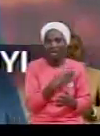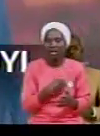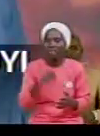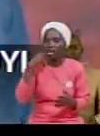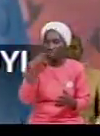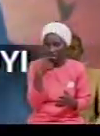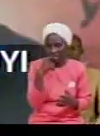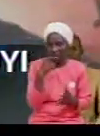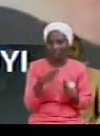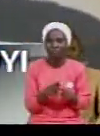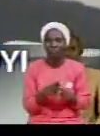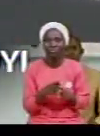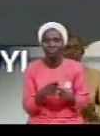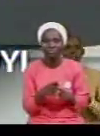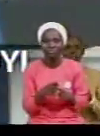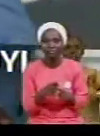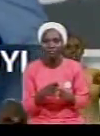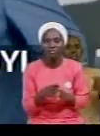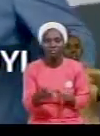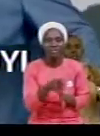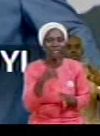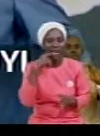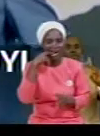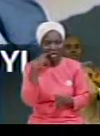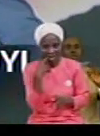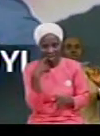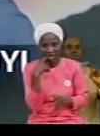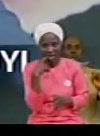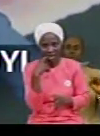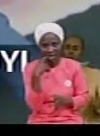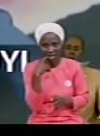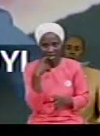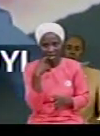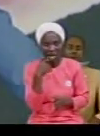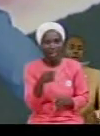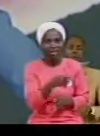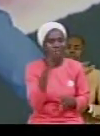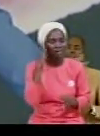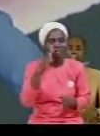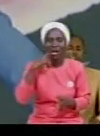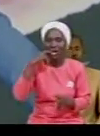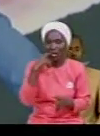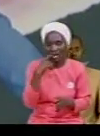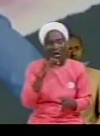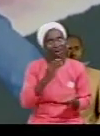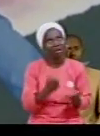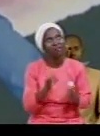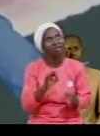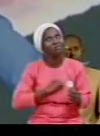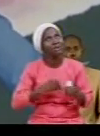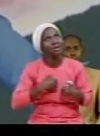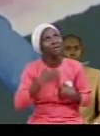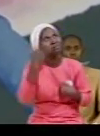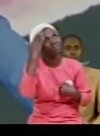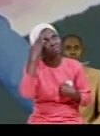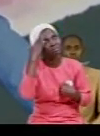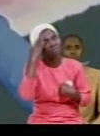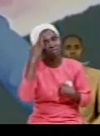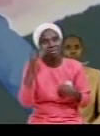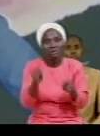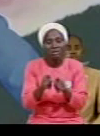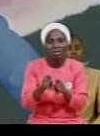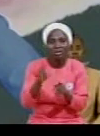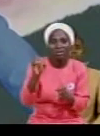Judas regretted, and I know. Samson